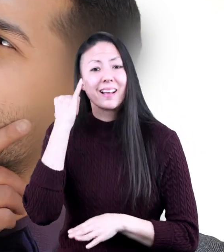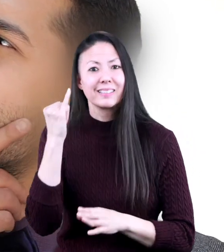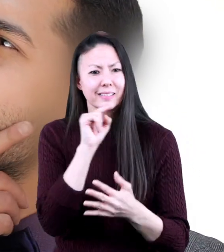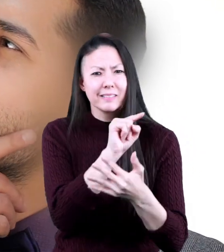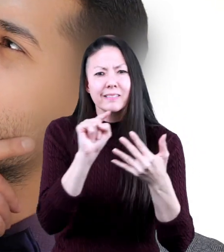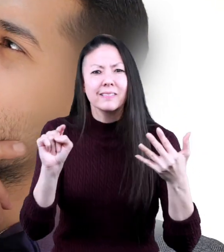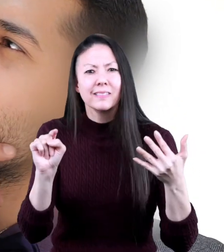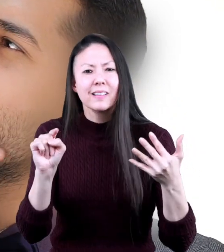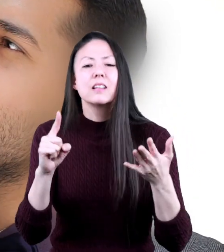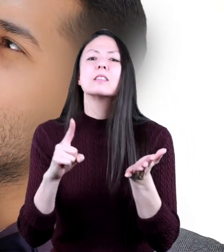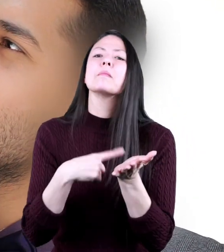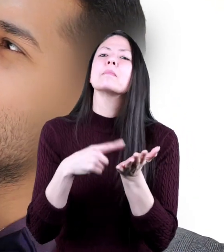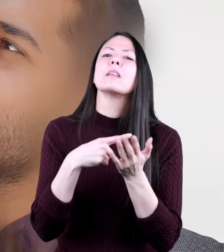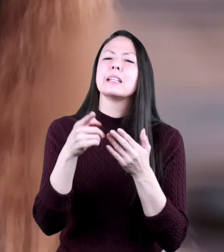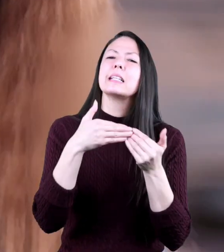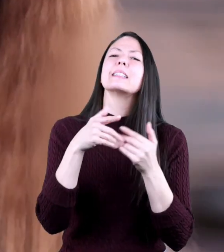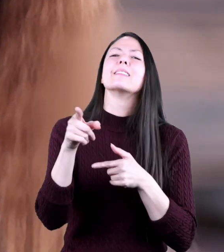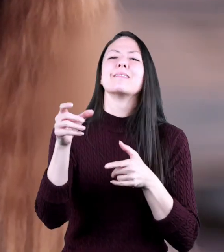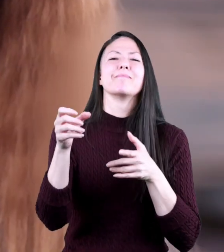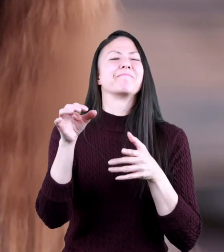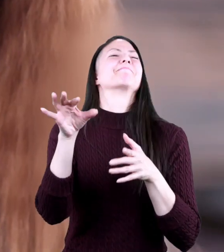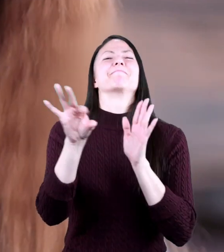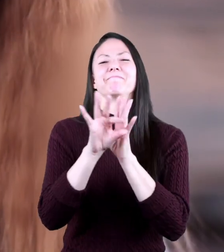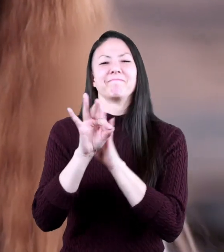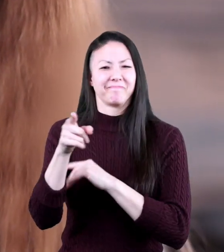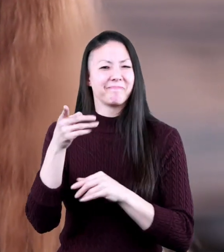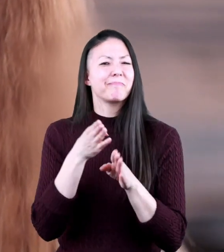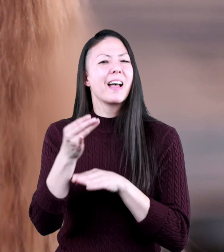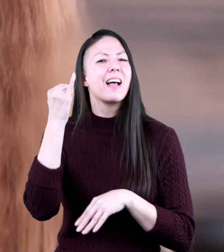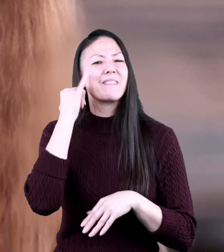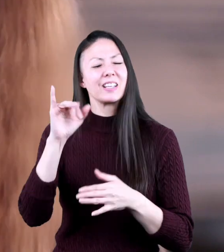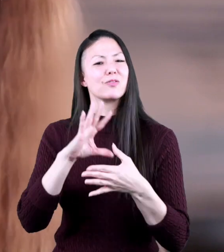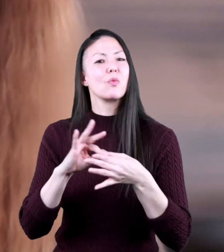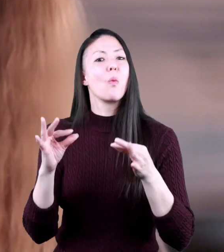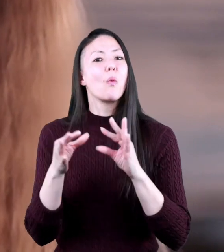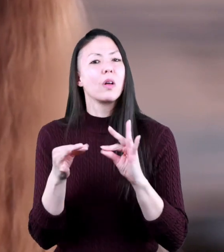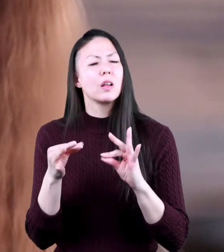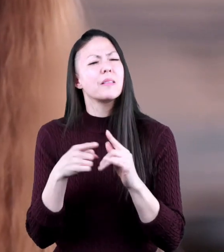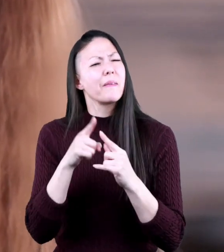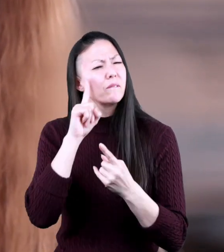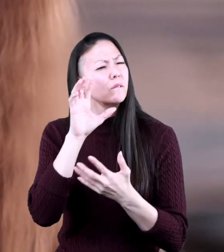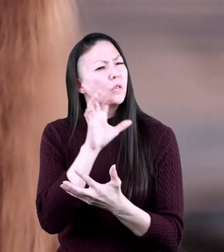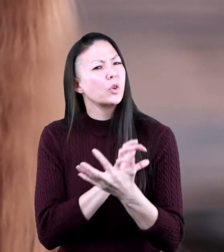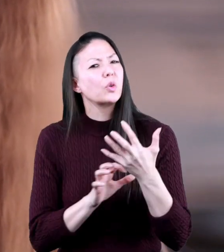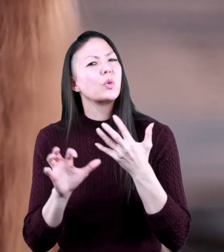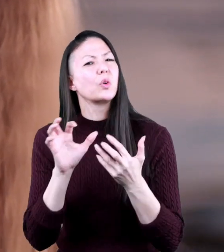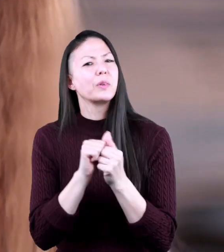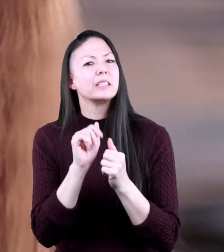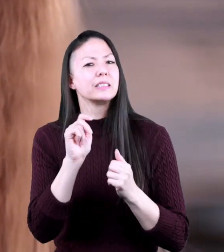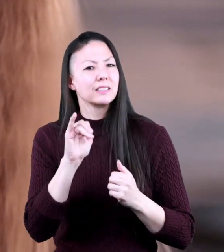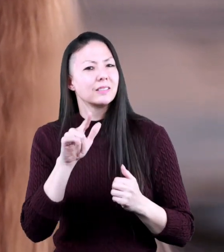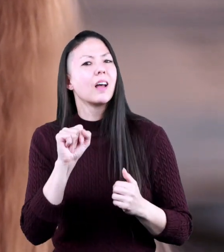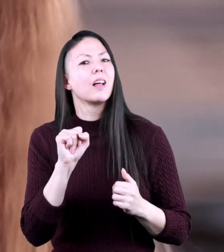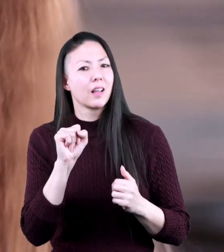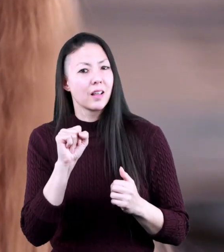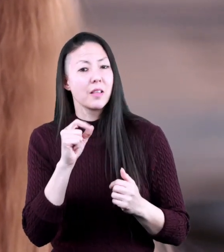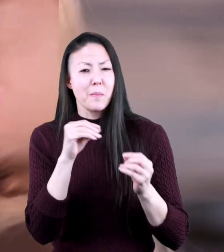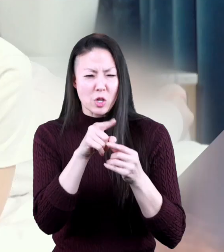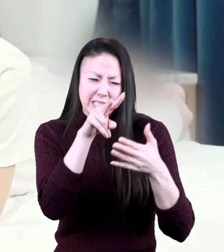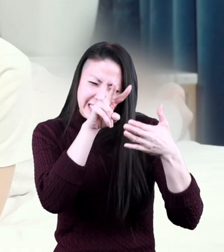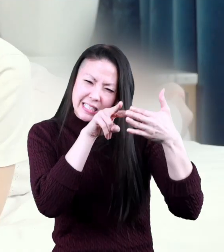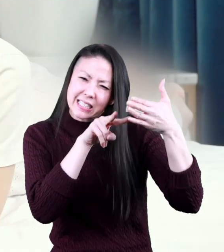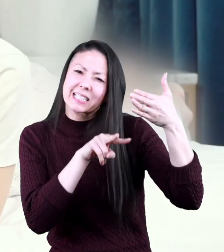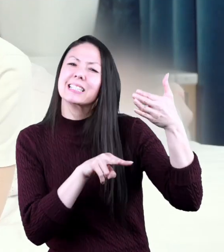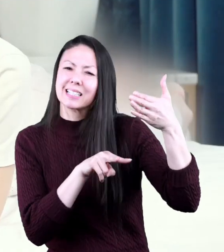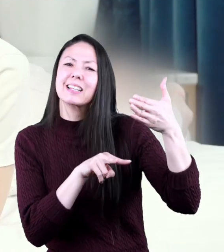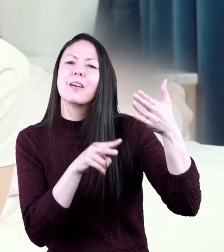main idea is. Sometimes it's easy to get the main idea of a story confused with the details in that story. But the